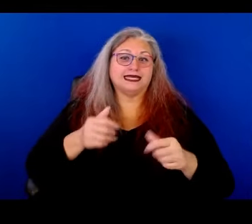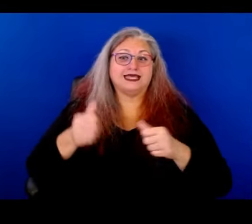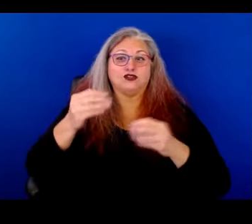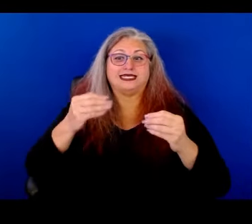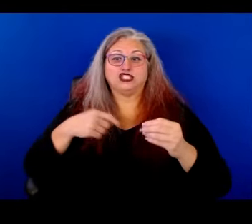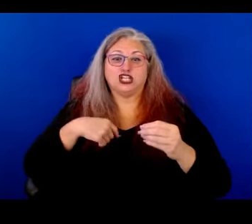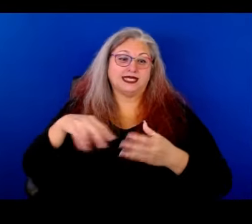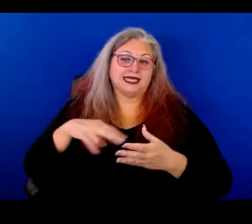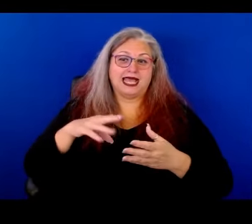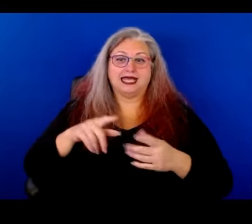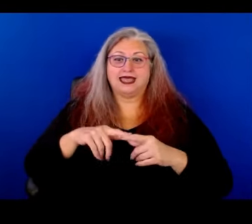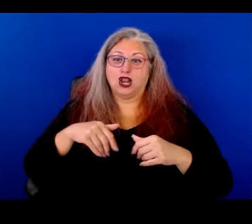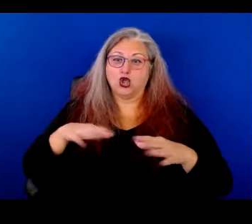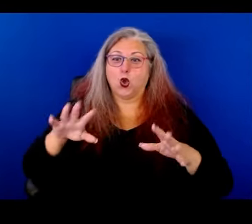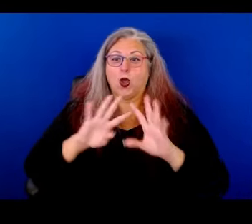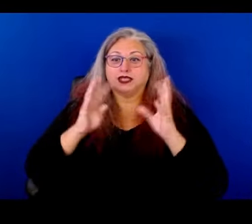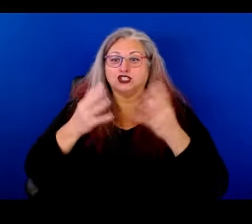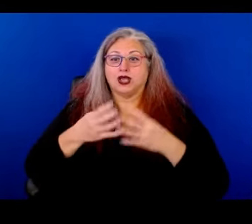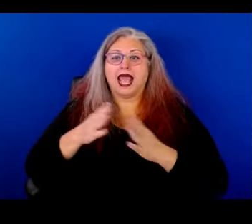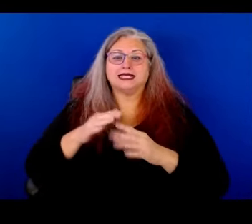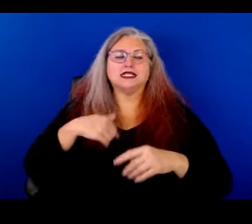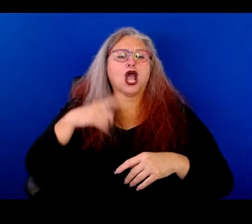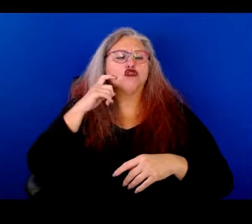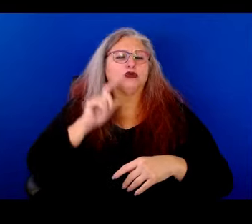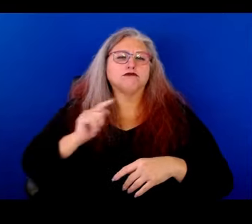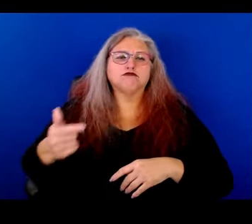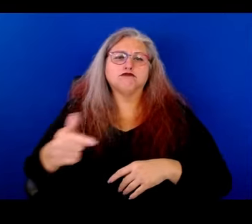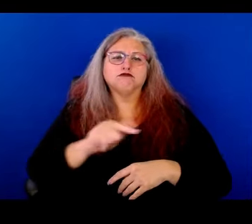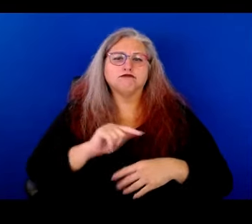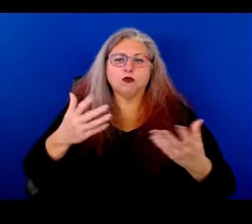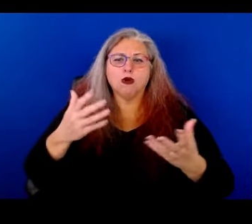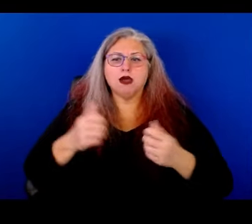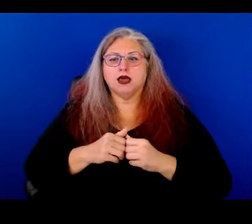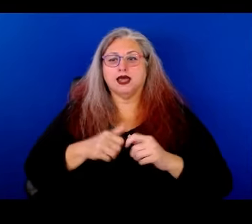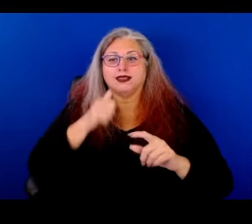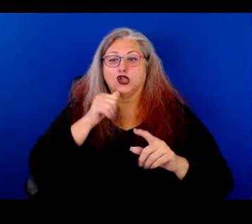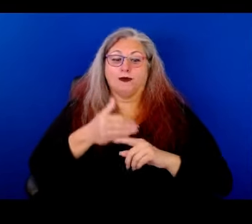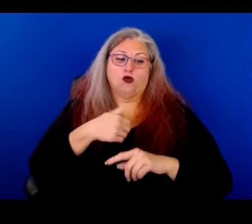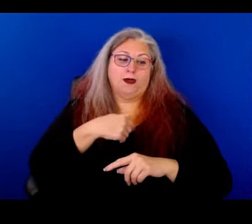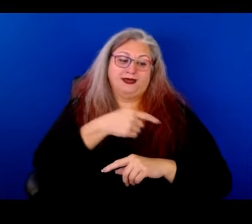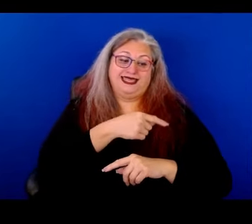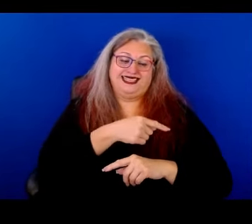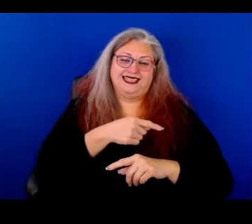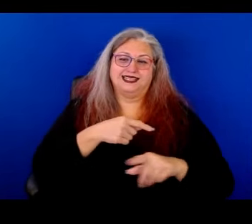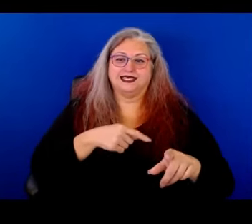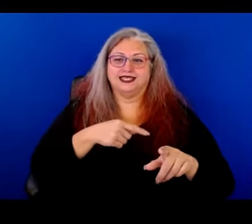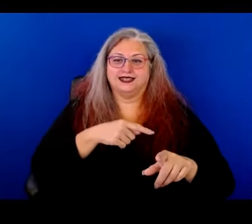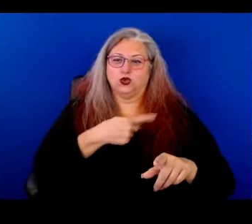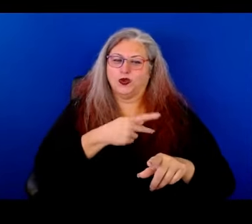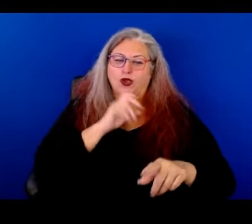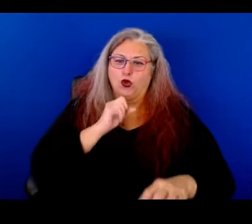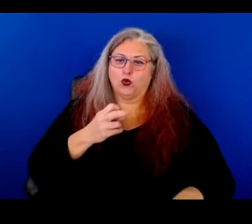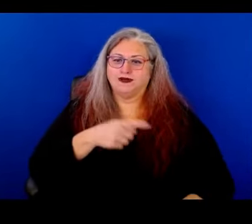us a number and then go around the circle and ask us what our dream was. And the girl right before me, we're